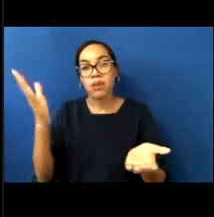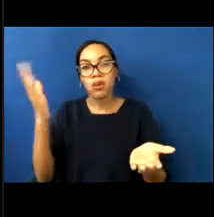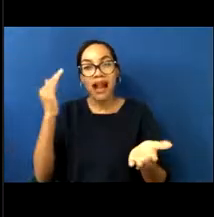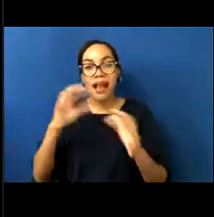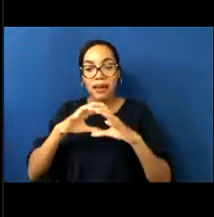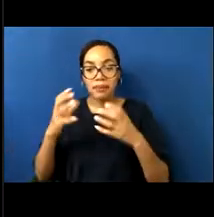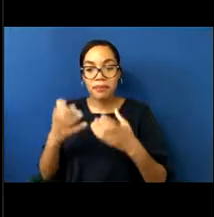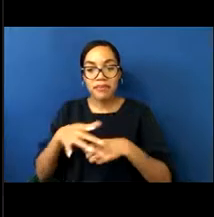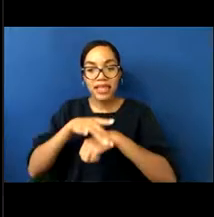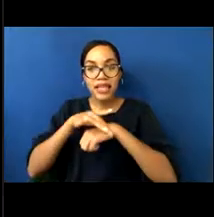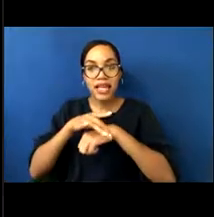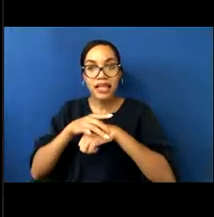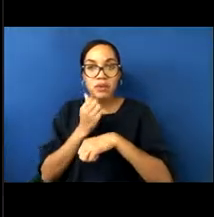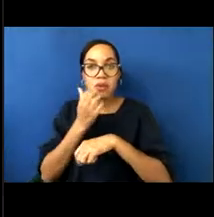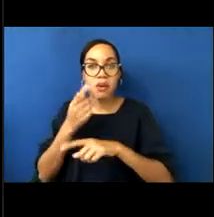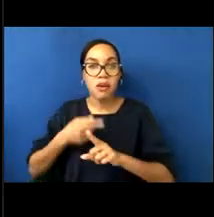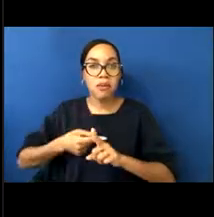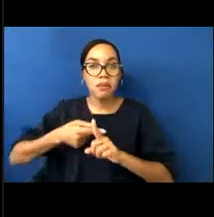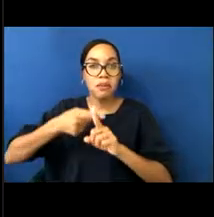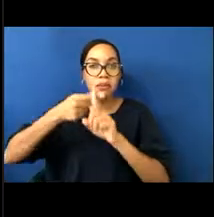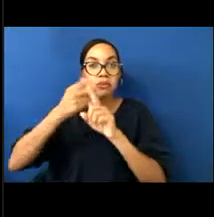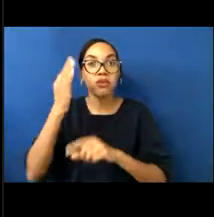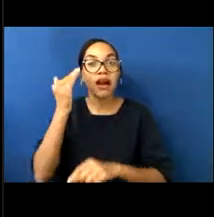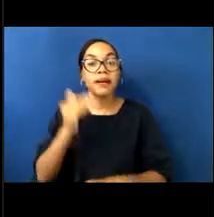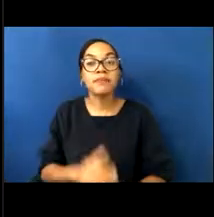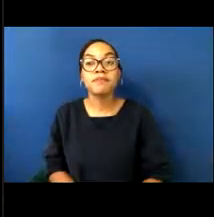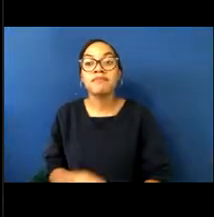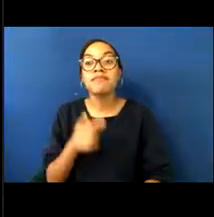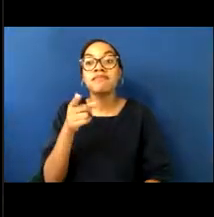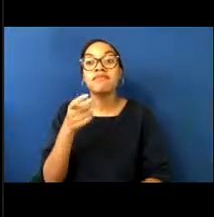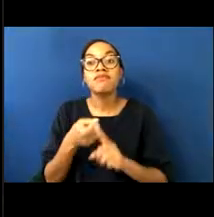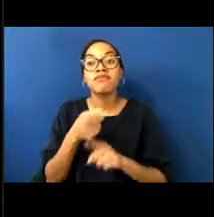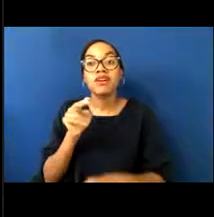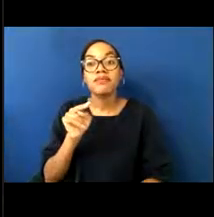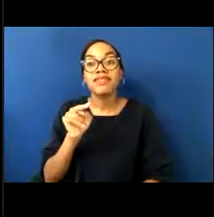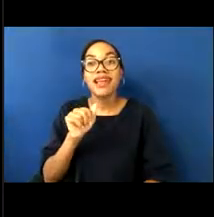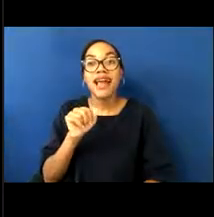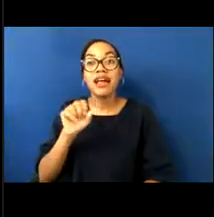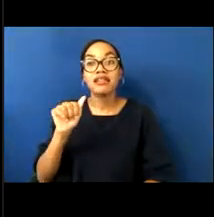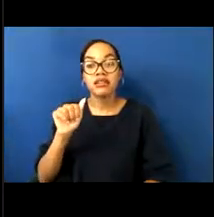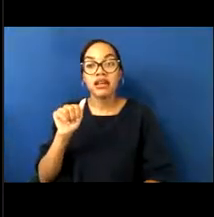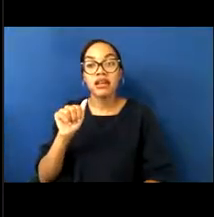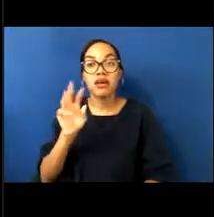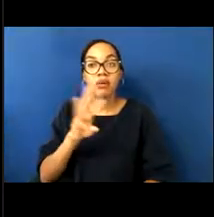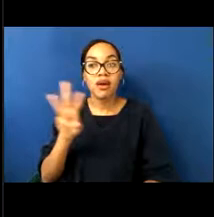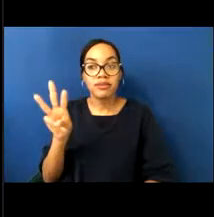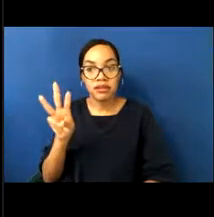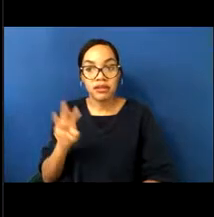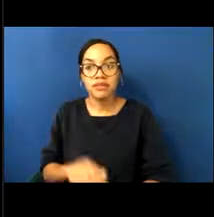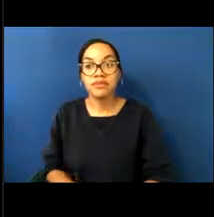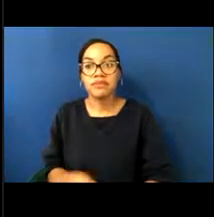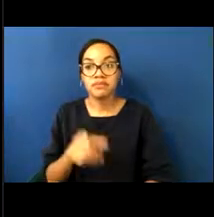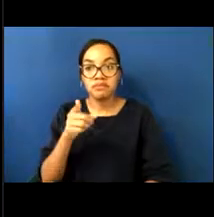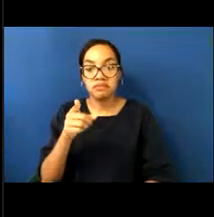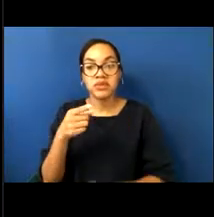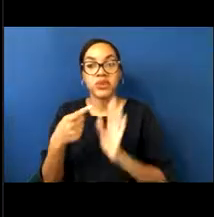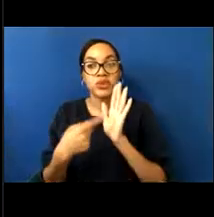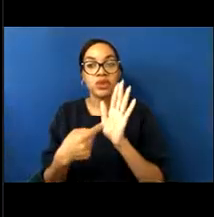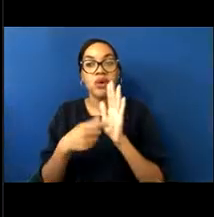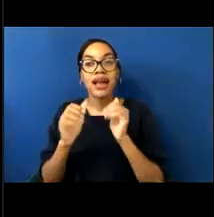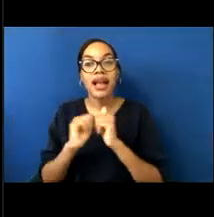is a really helpful figure from the NASA website, climate.nasa.gov. And this essentially is showing you how the greenhouse